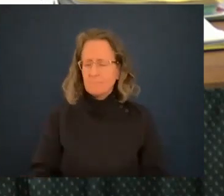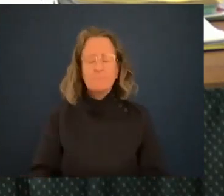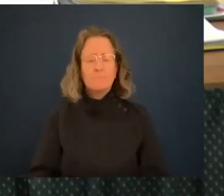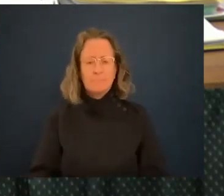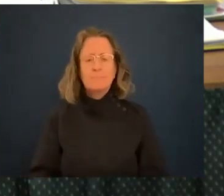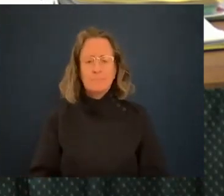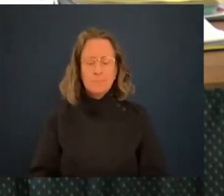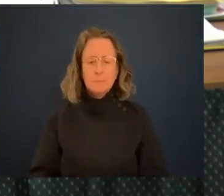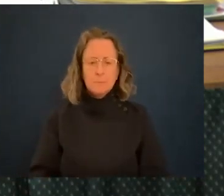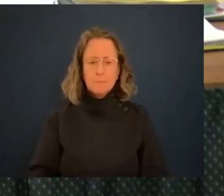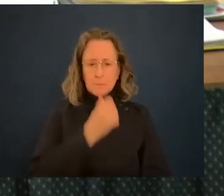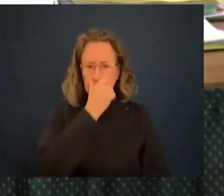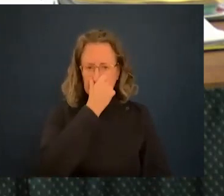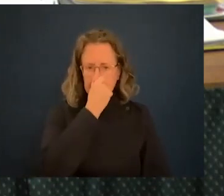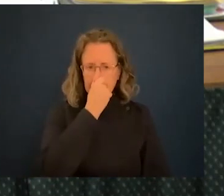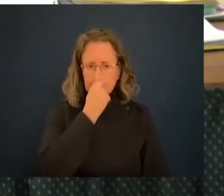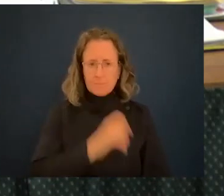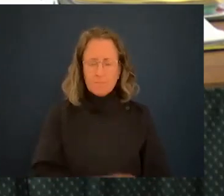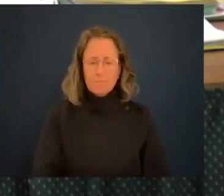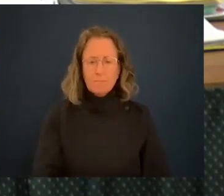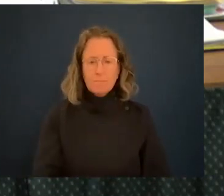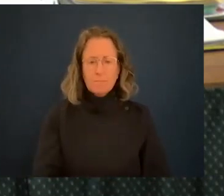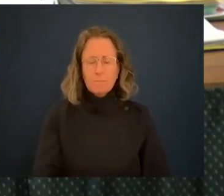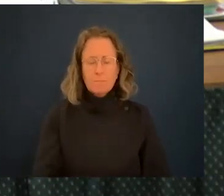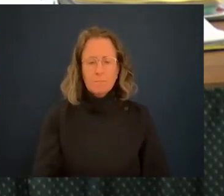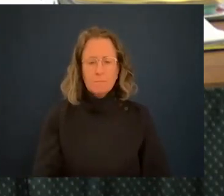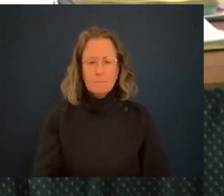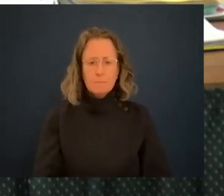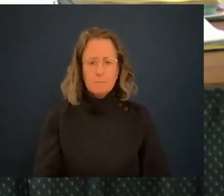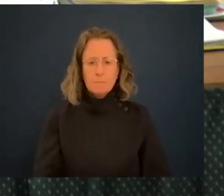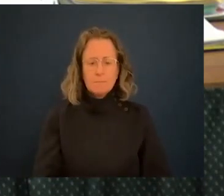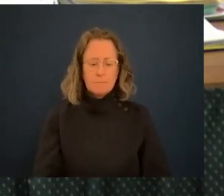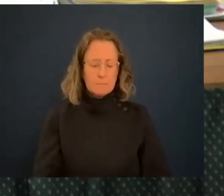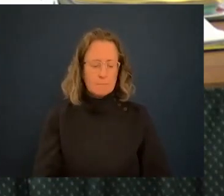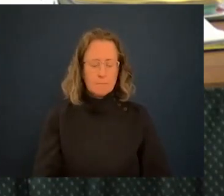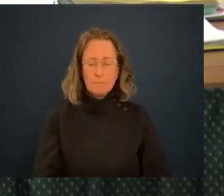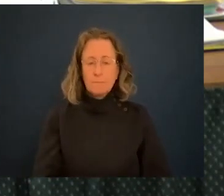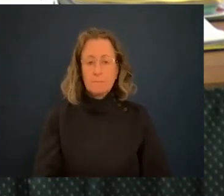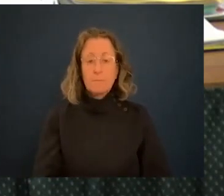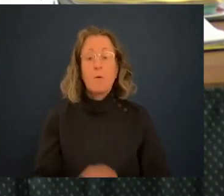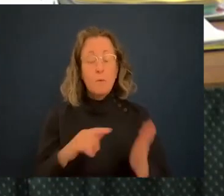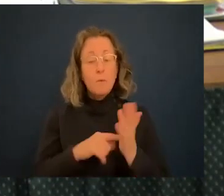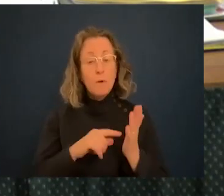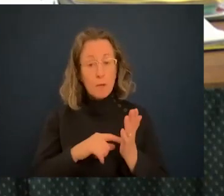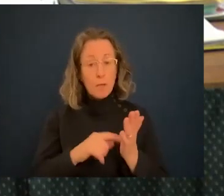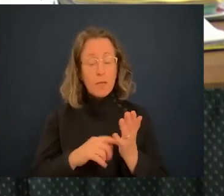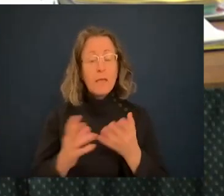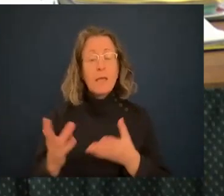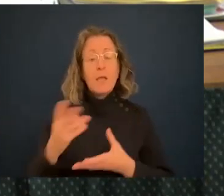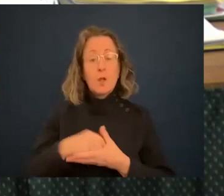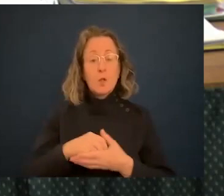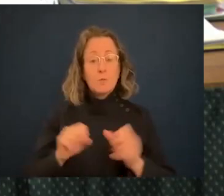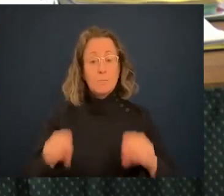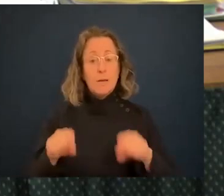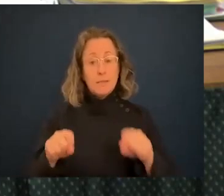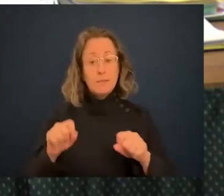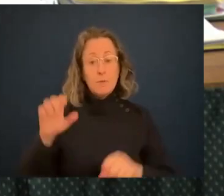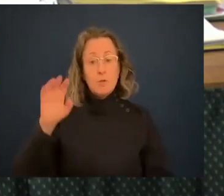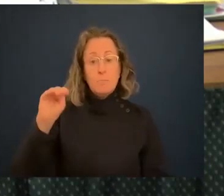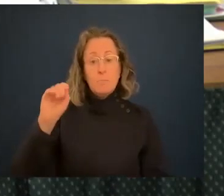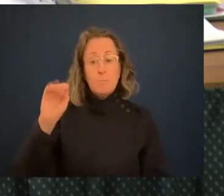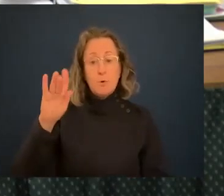departments and so and oh and I can also note that it includes a potential mobile crisis team